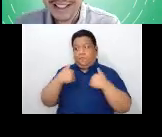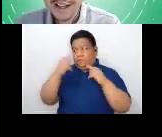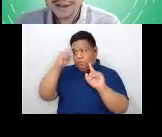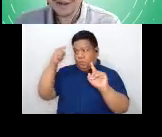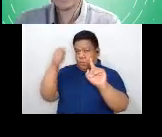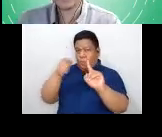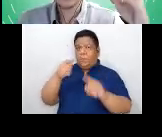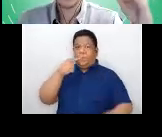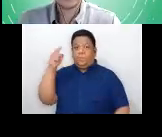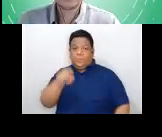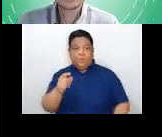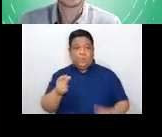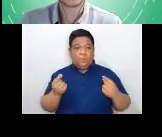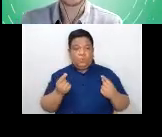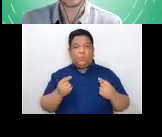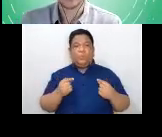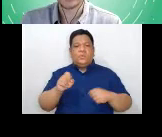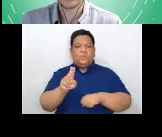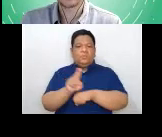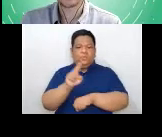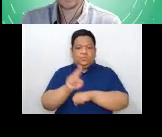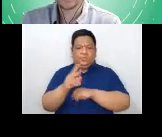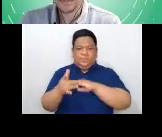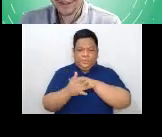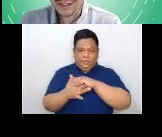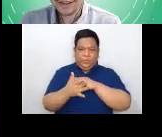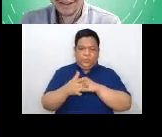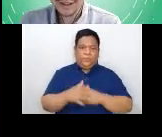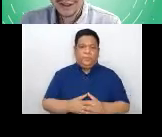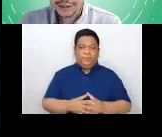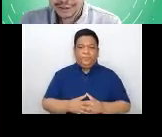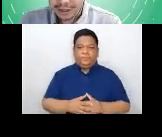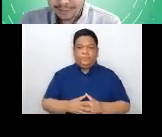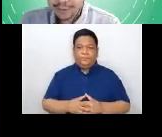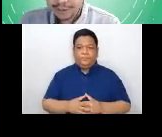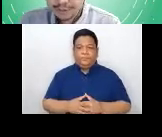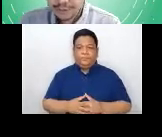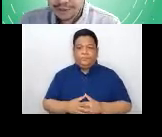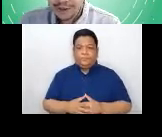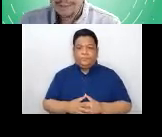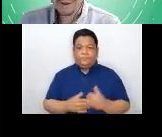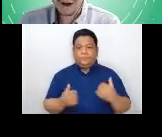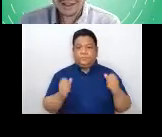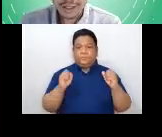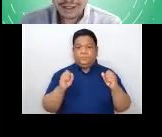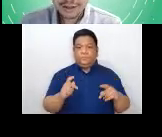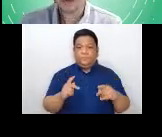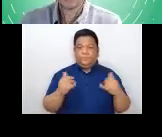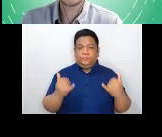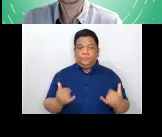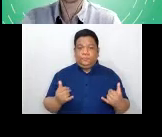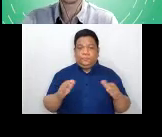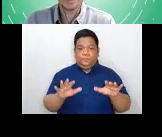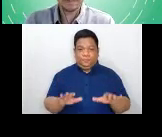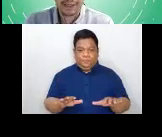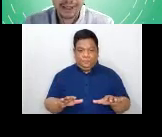mandate to actually use those technologies. All right. So I'm going to pause here, or